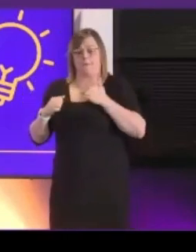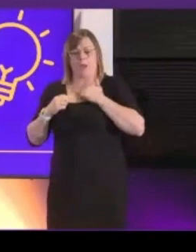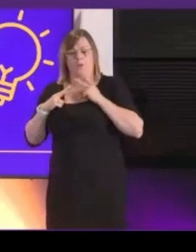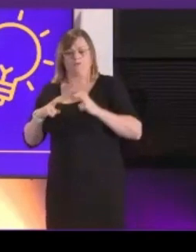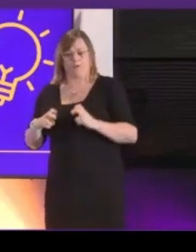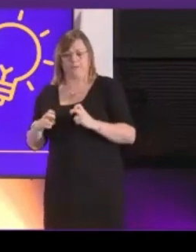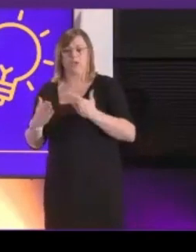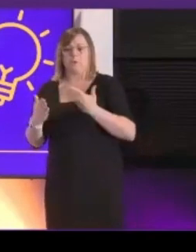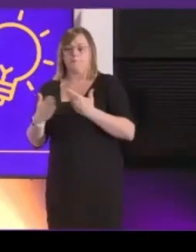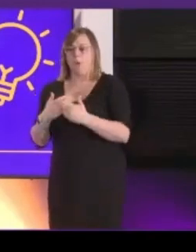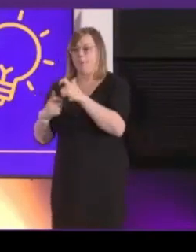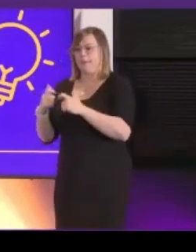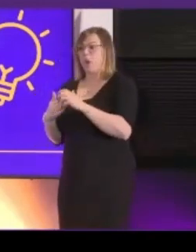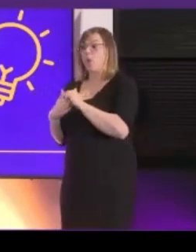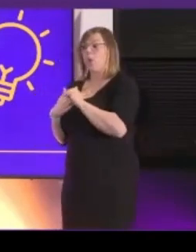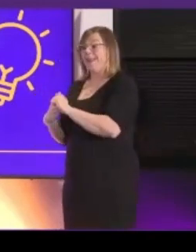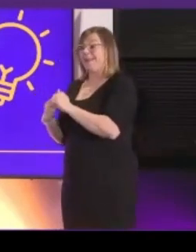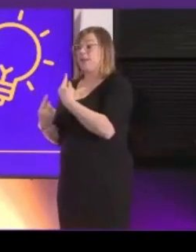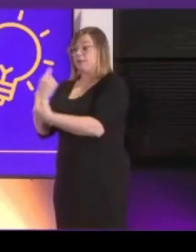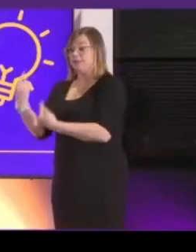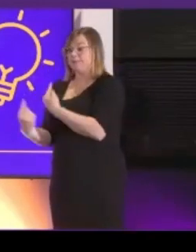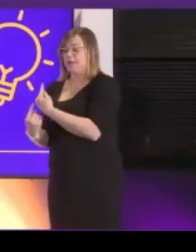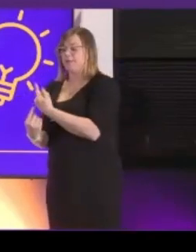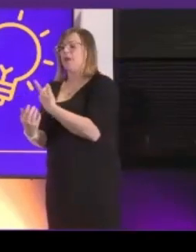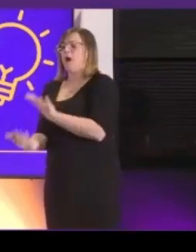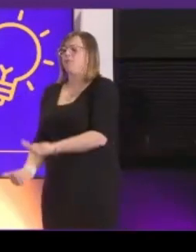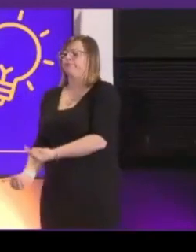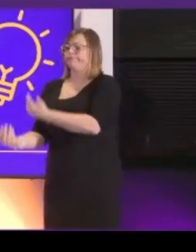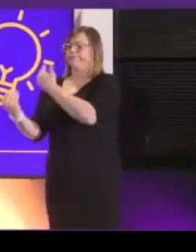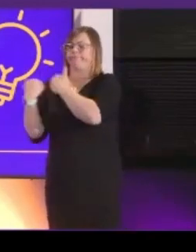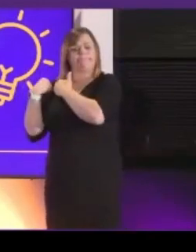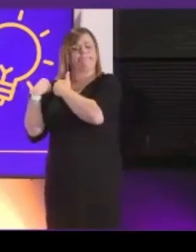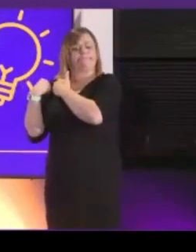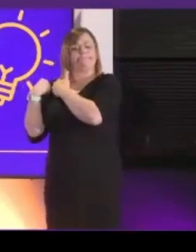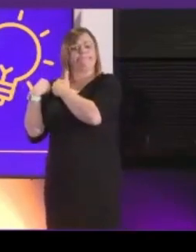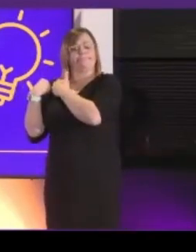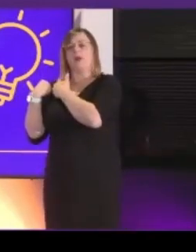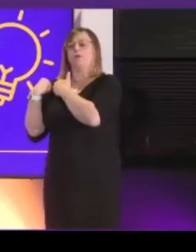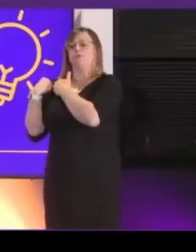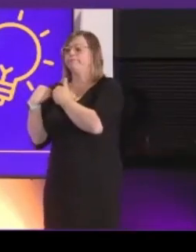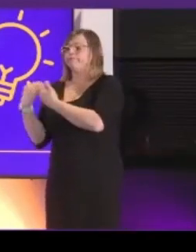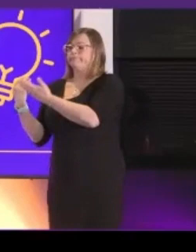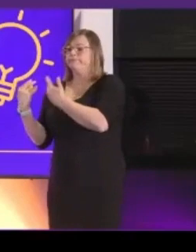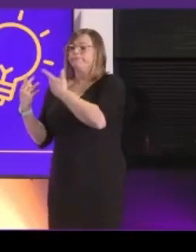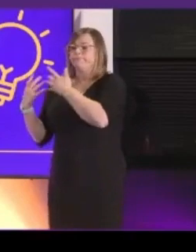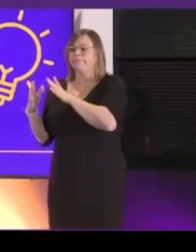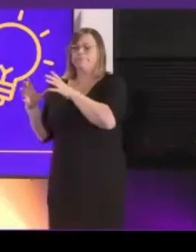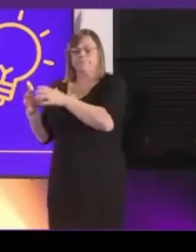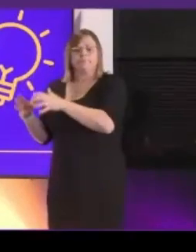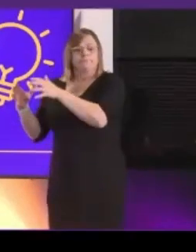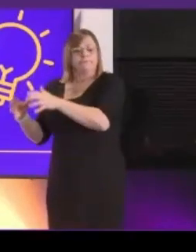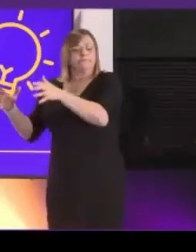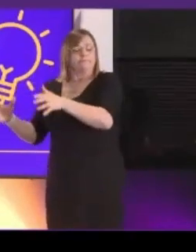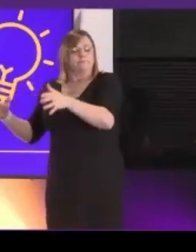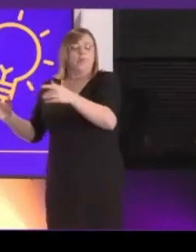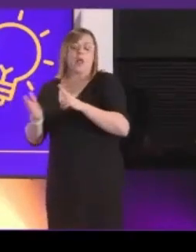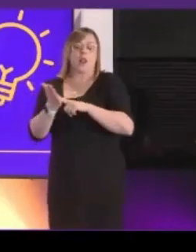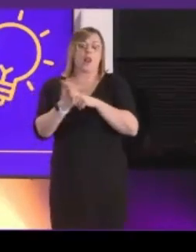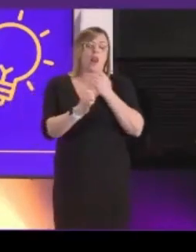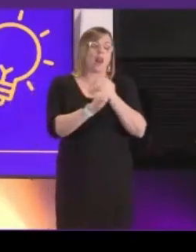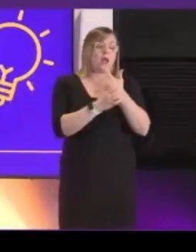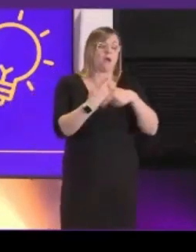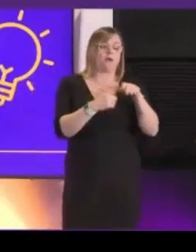in that leadership role are taking on that leadership and magnifying, and it's iterative, it happens quicker. The laggards are